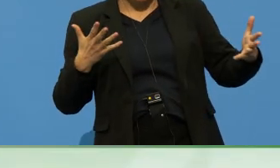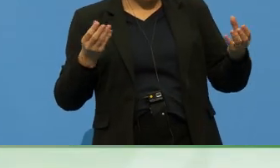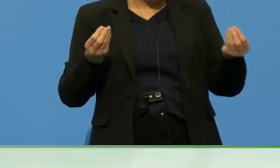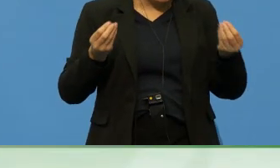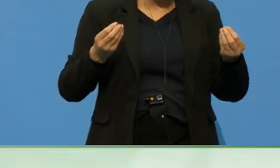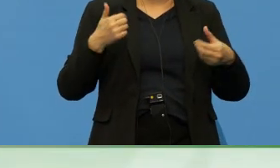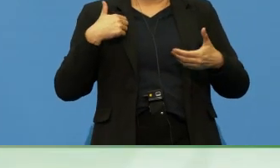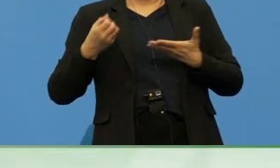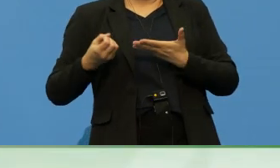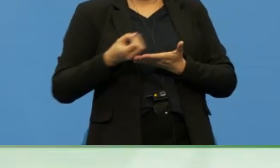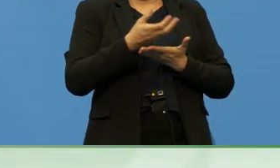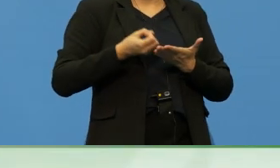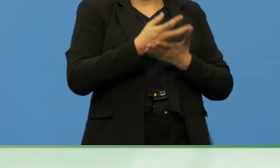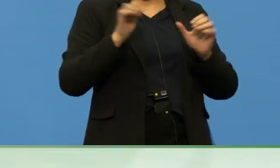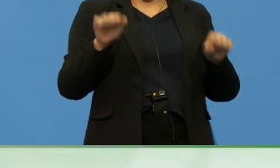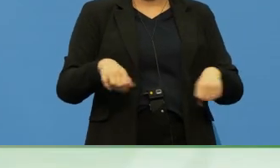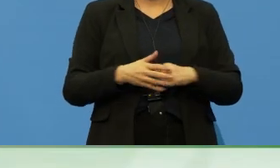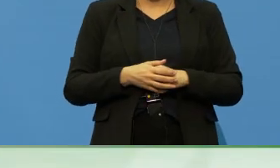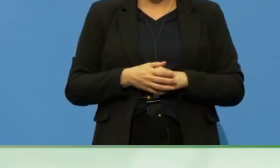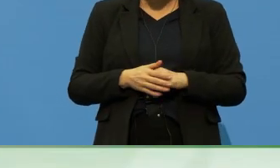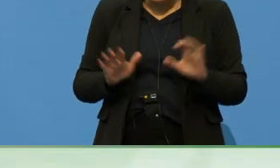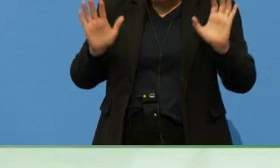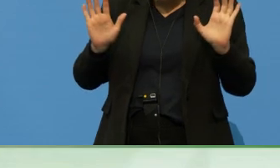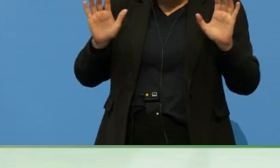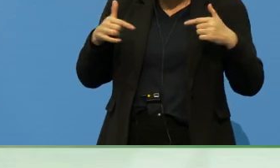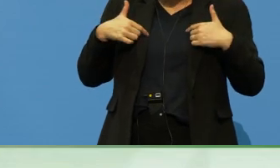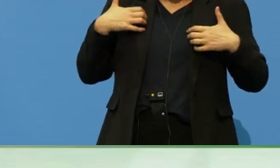Yeah. I'm very happy. I'm very excited about this.